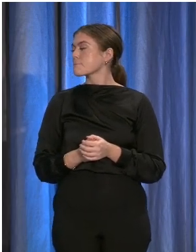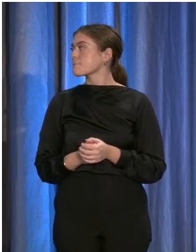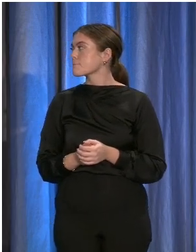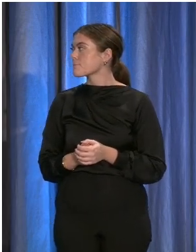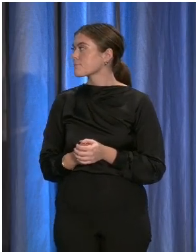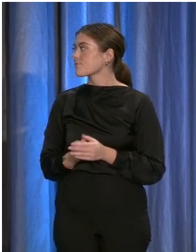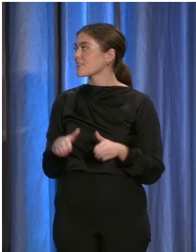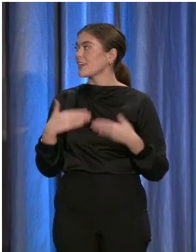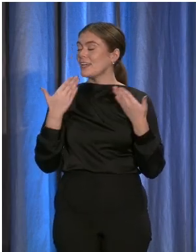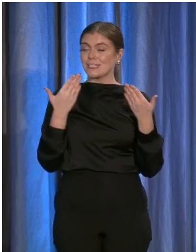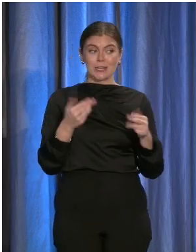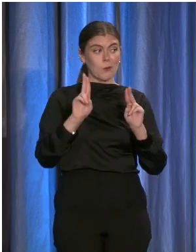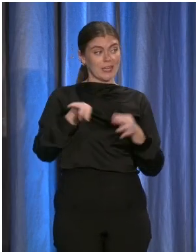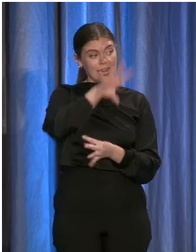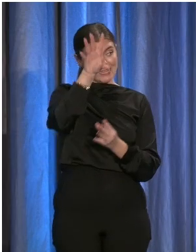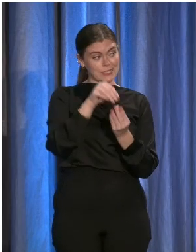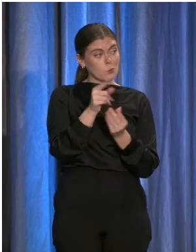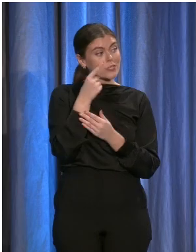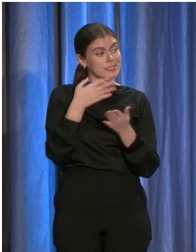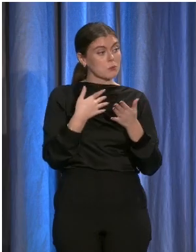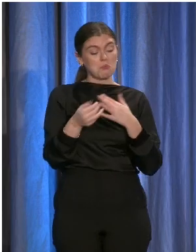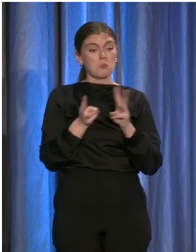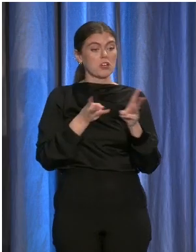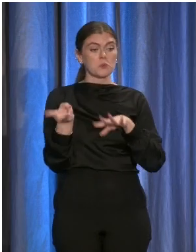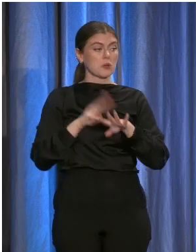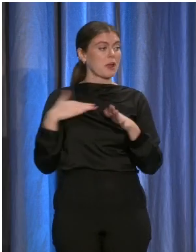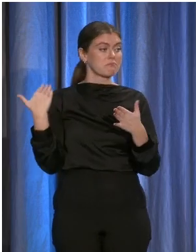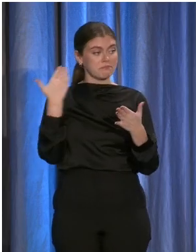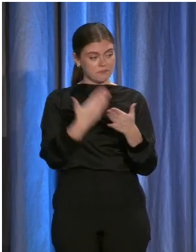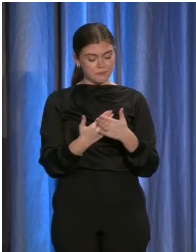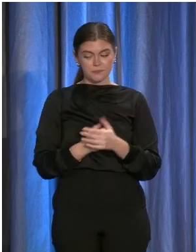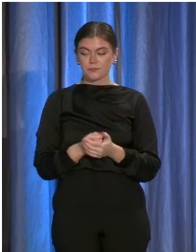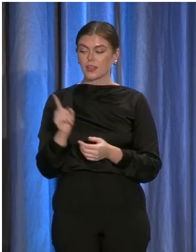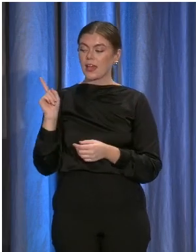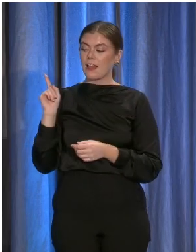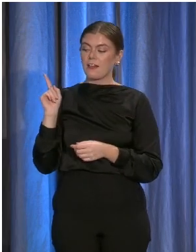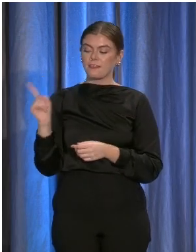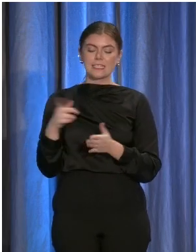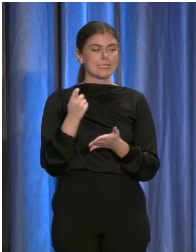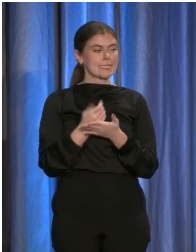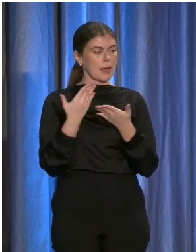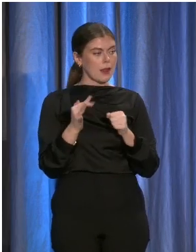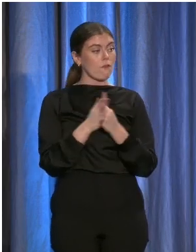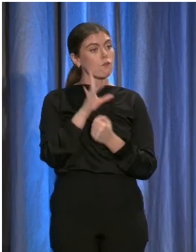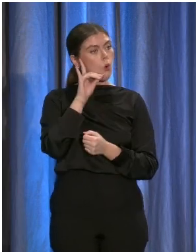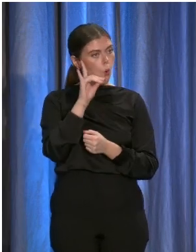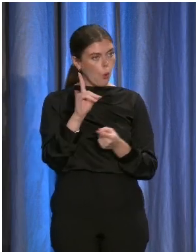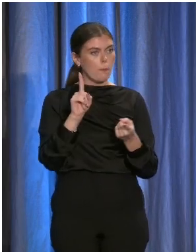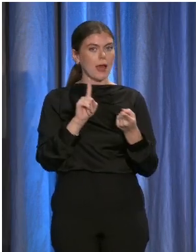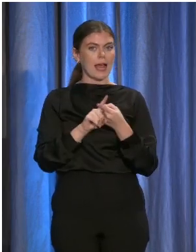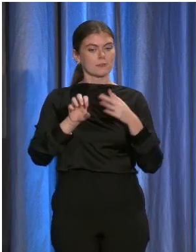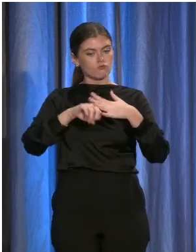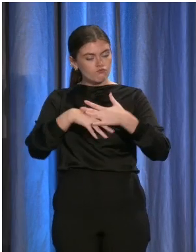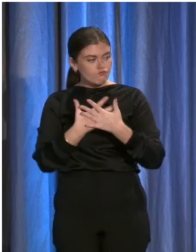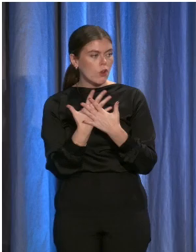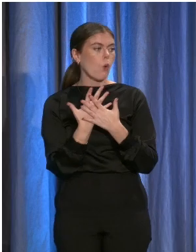we get to the point where we're going to summarise what's working well. This is an era for hope and